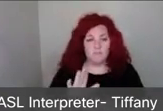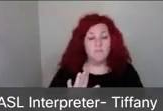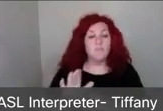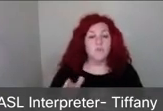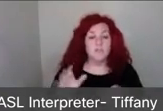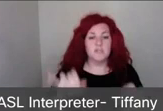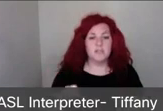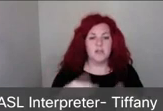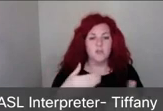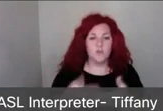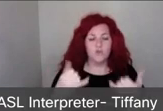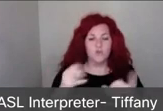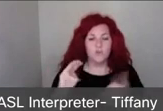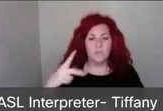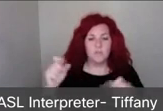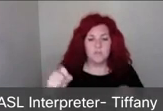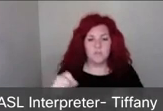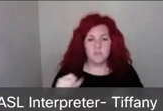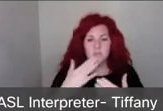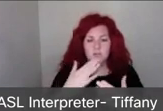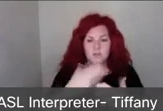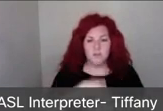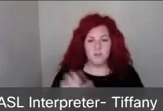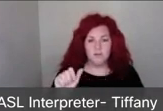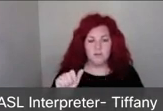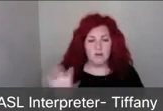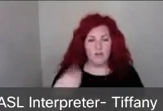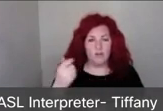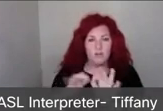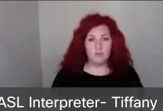current maps as possible. Thank you. Ahea.